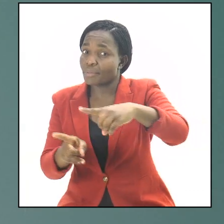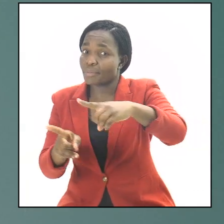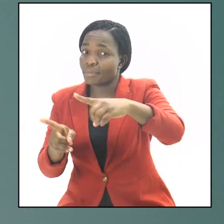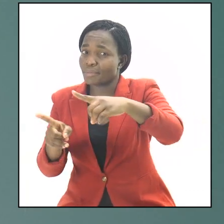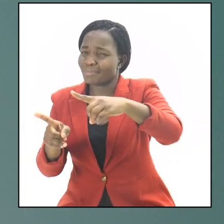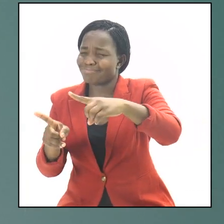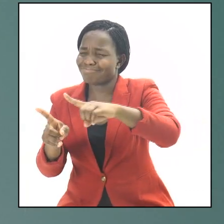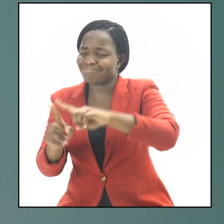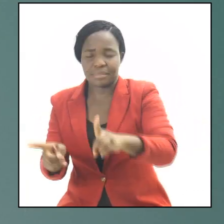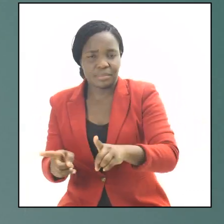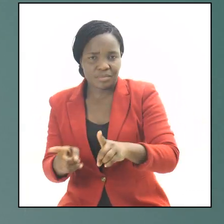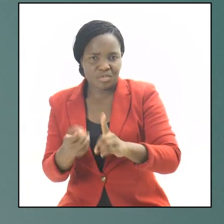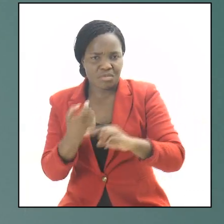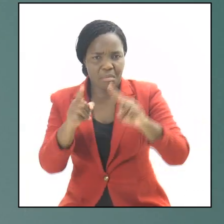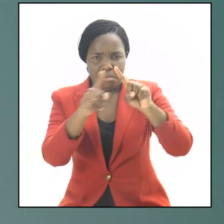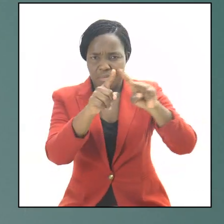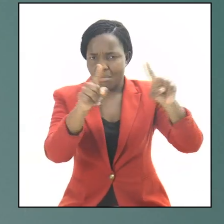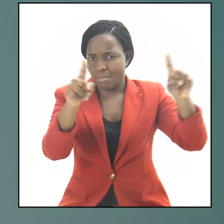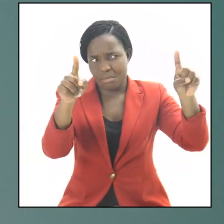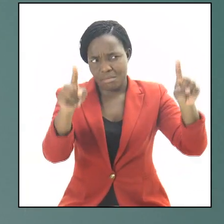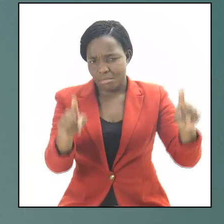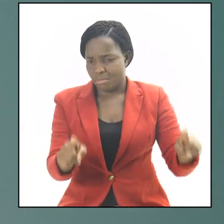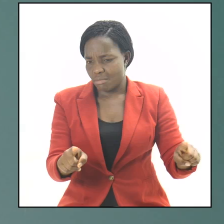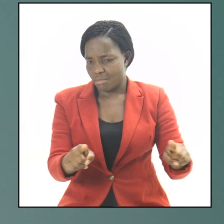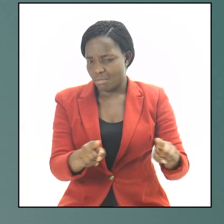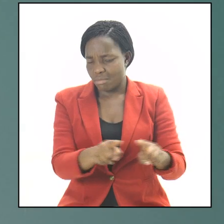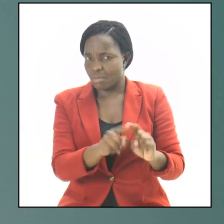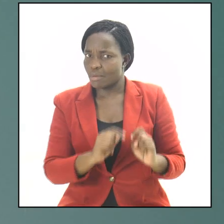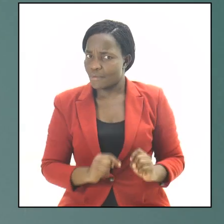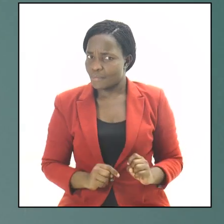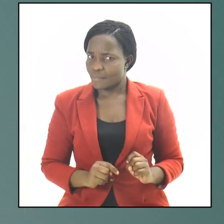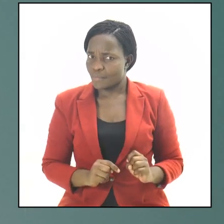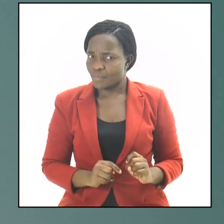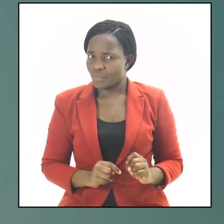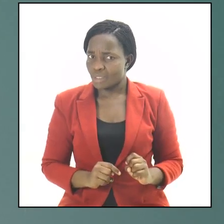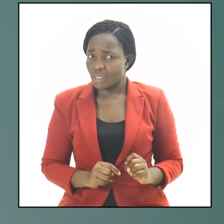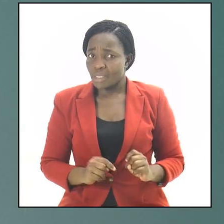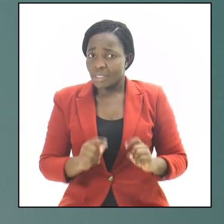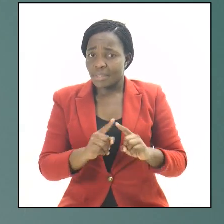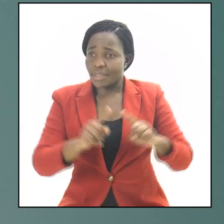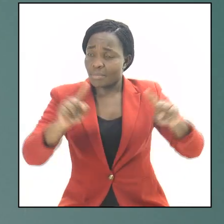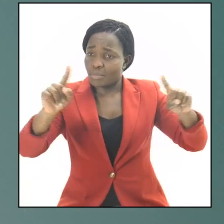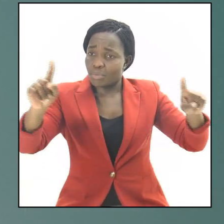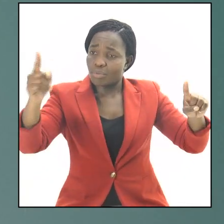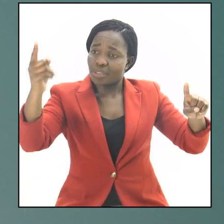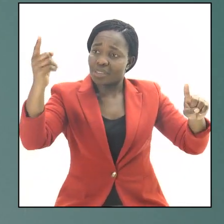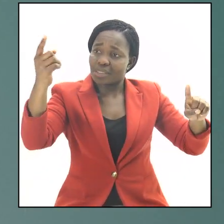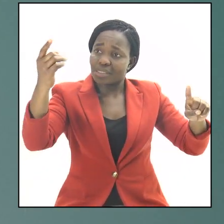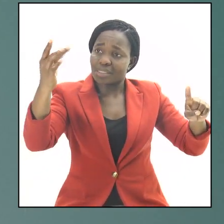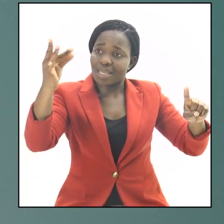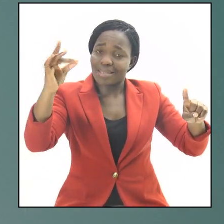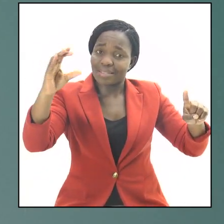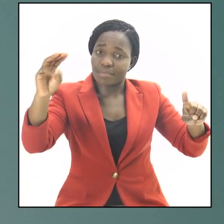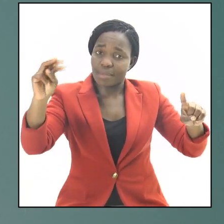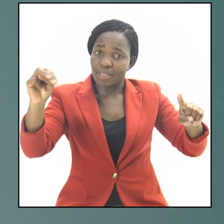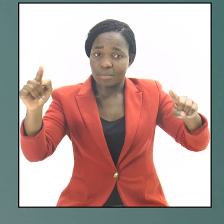bit different from those of the rectangle. The length is still 8 centimeters, but the other two sides have changed